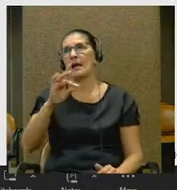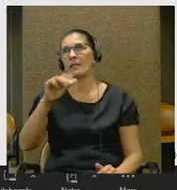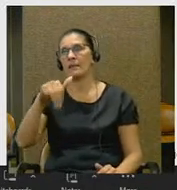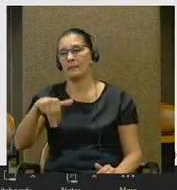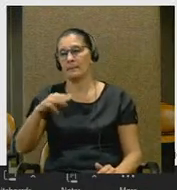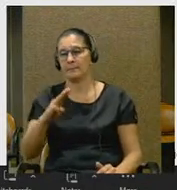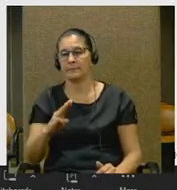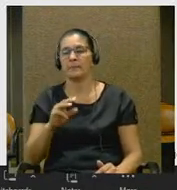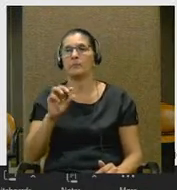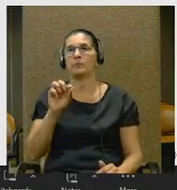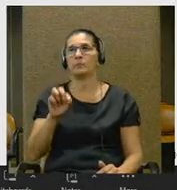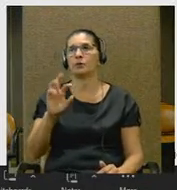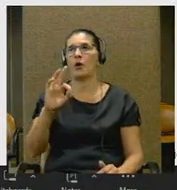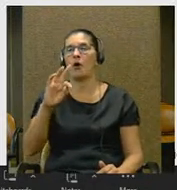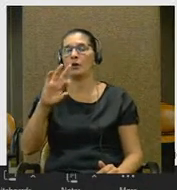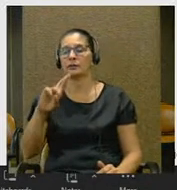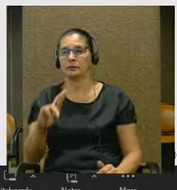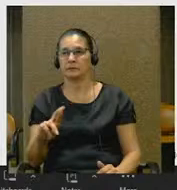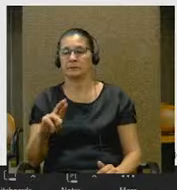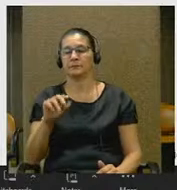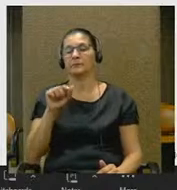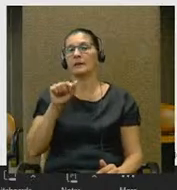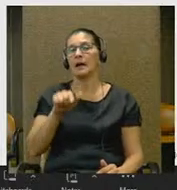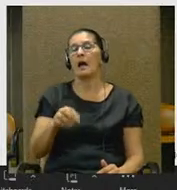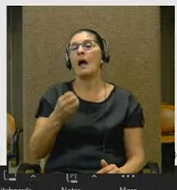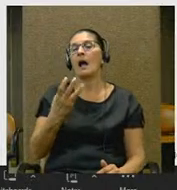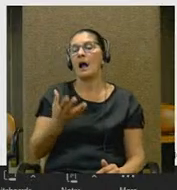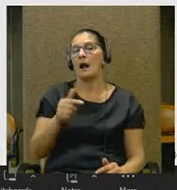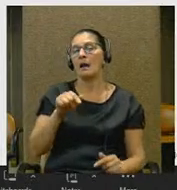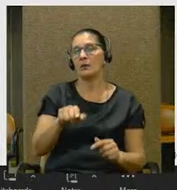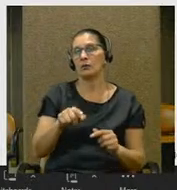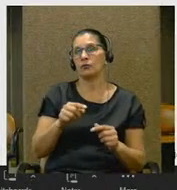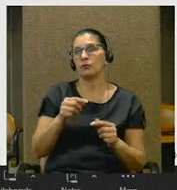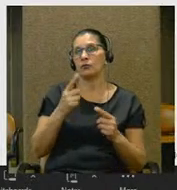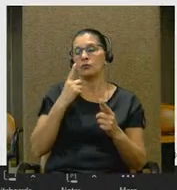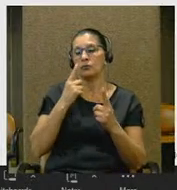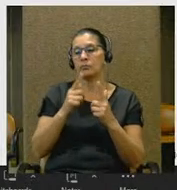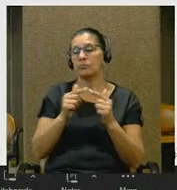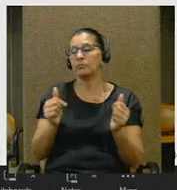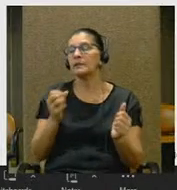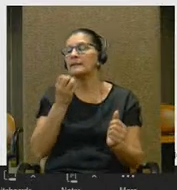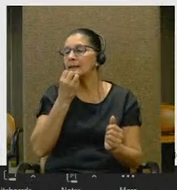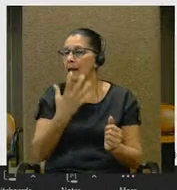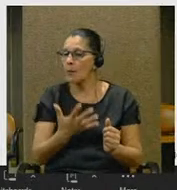So in terms of thinking about synthetic opioids, I think it's useful to kind of step back and